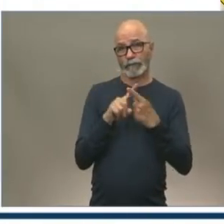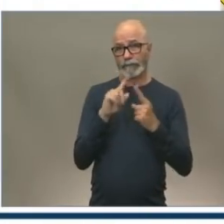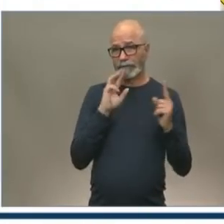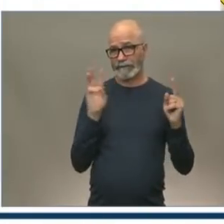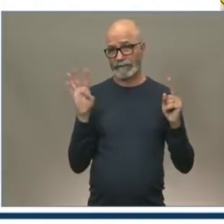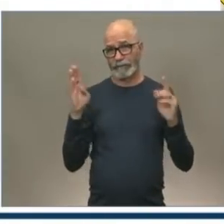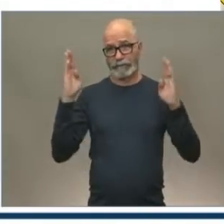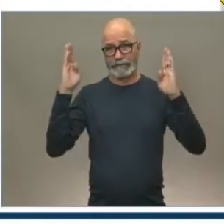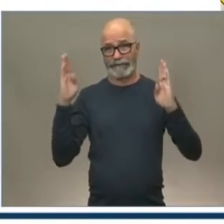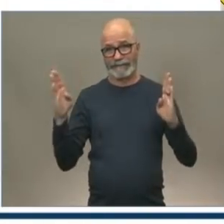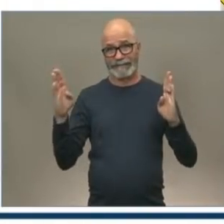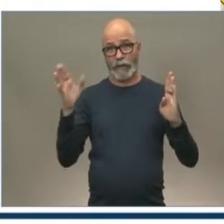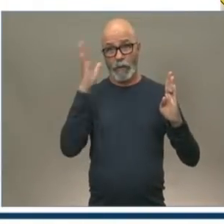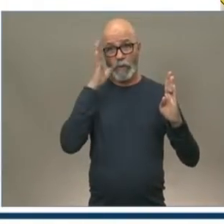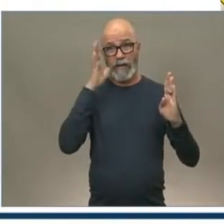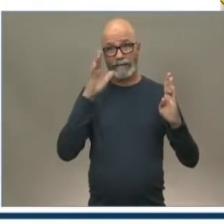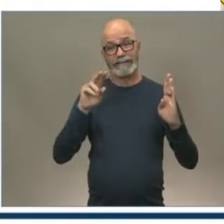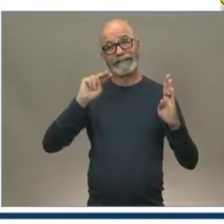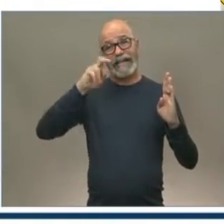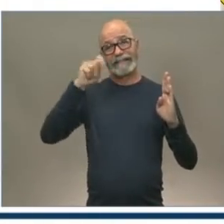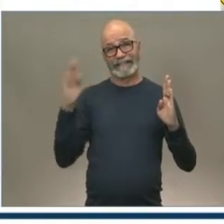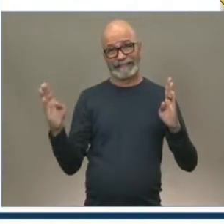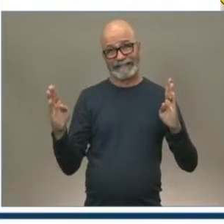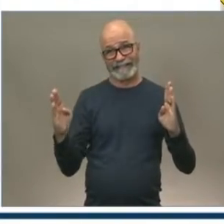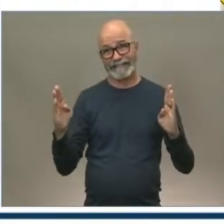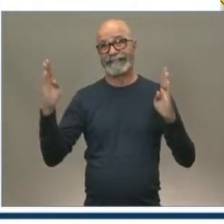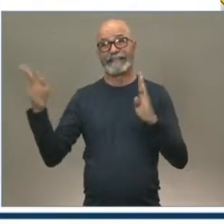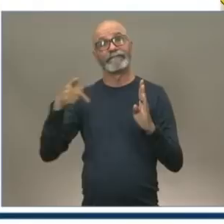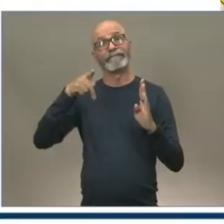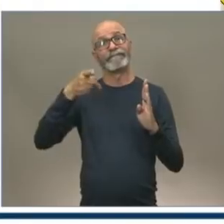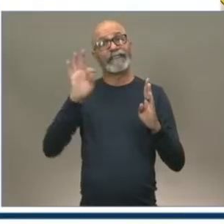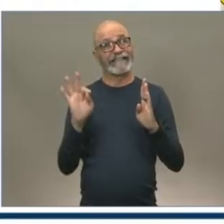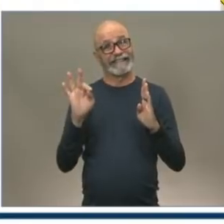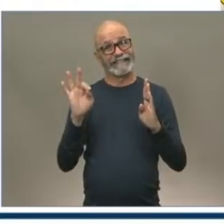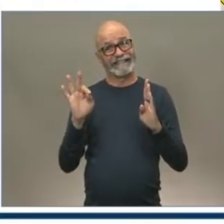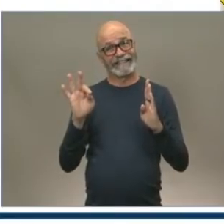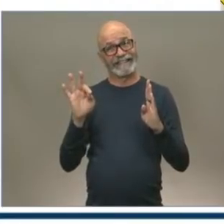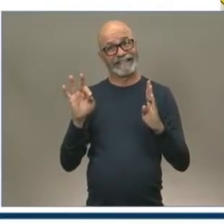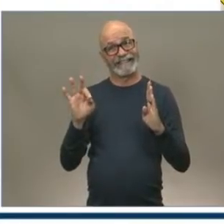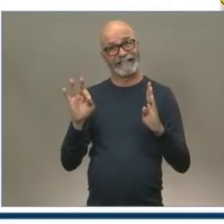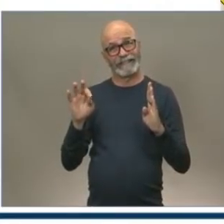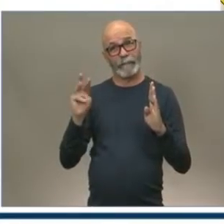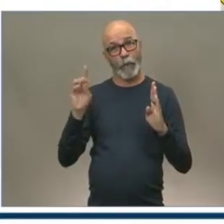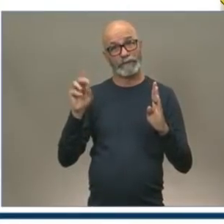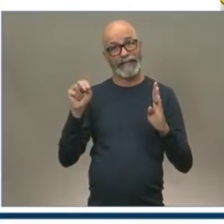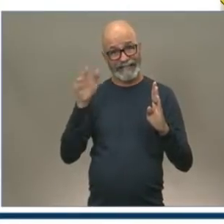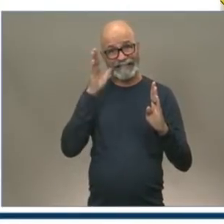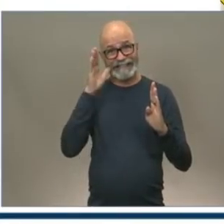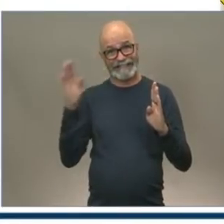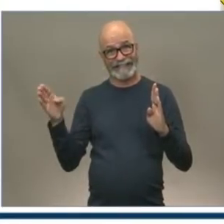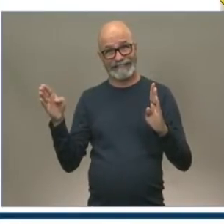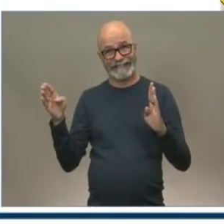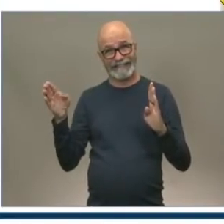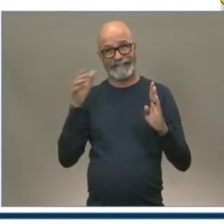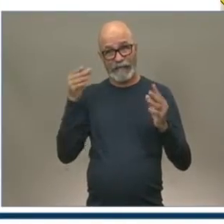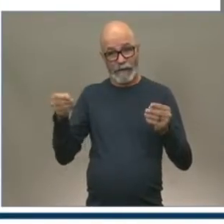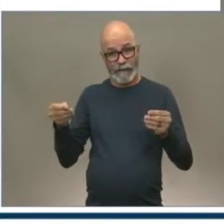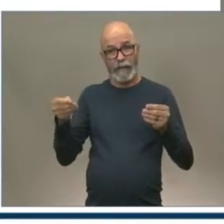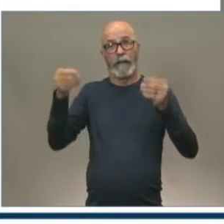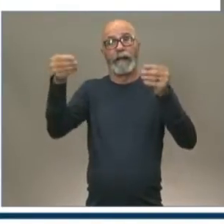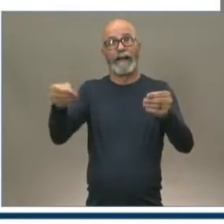for Pfizer and Moderna. So what happens if we have all this AstraZeneca that nobody wants? Well, we project we may have around 10,000